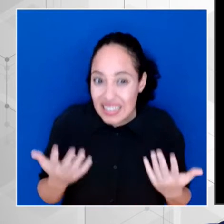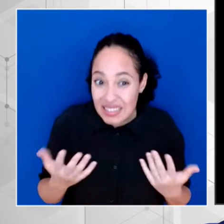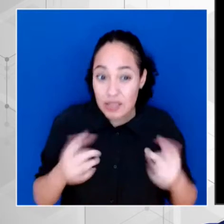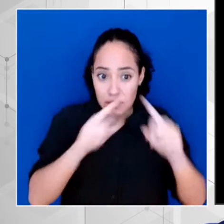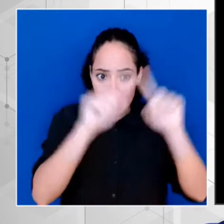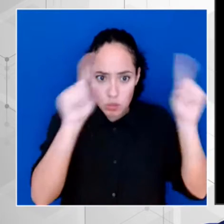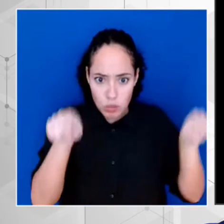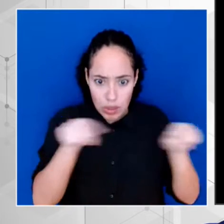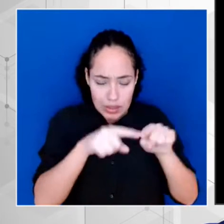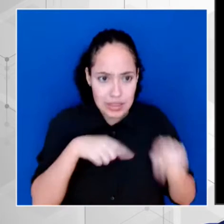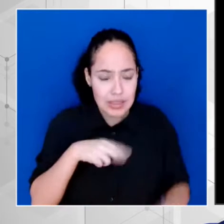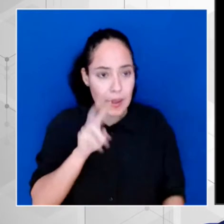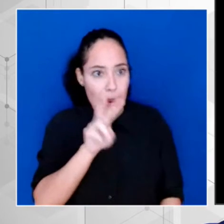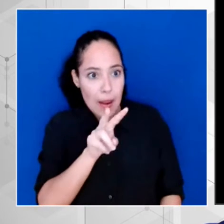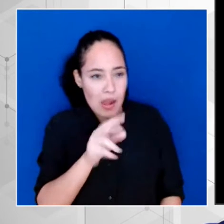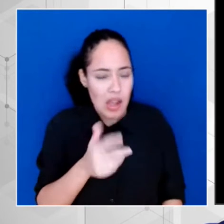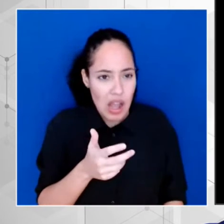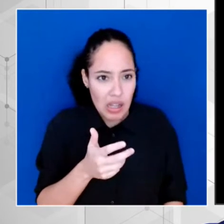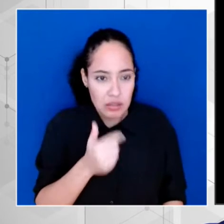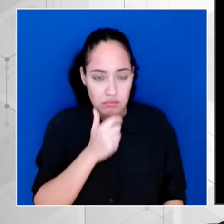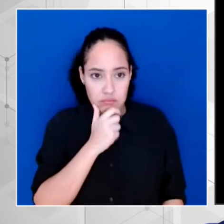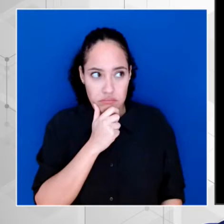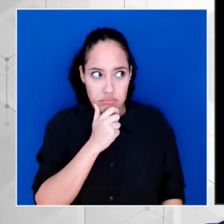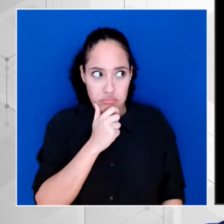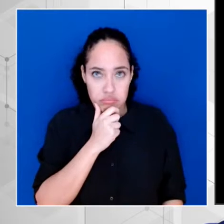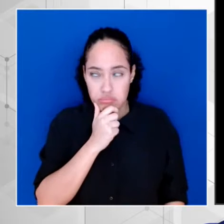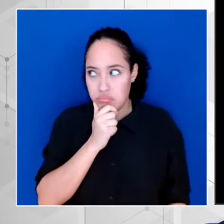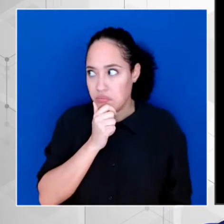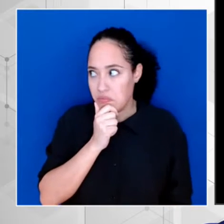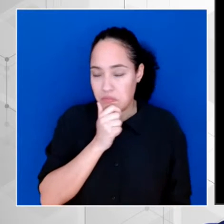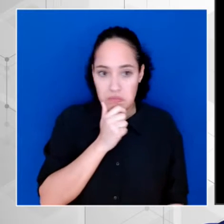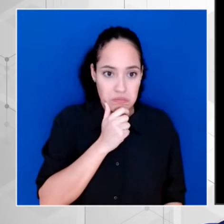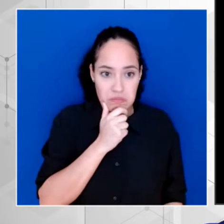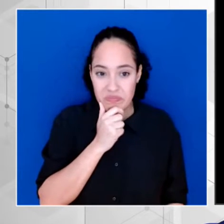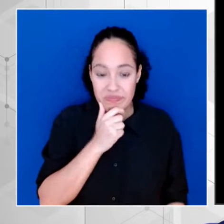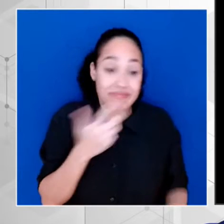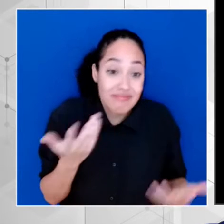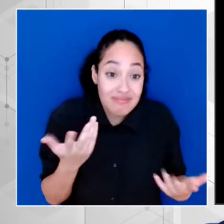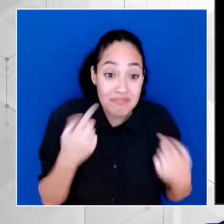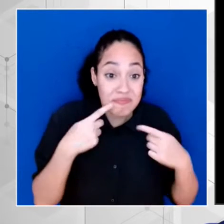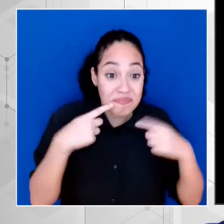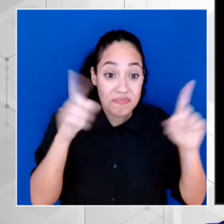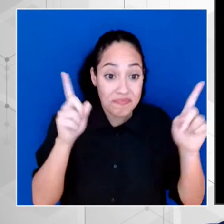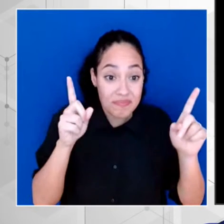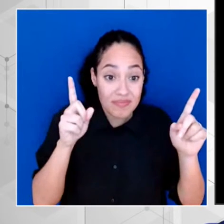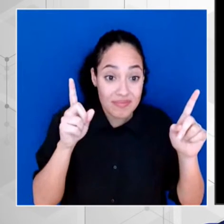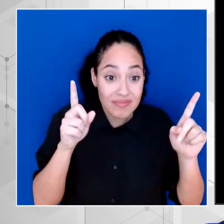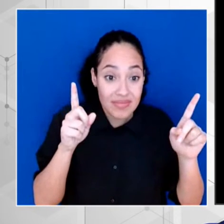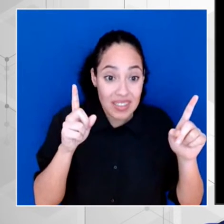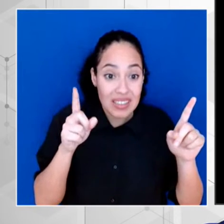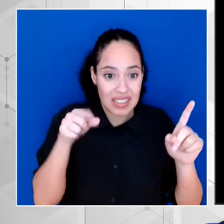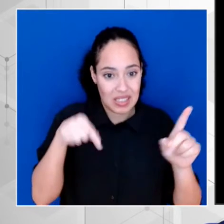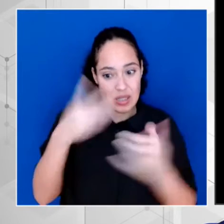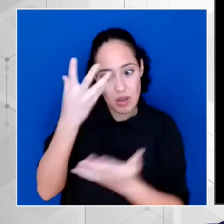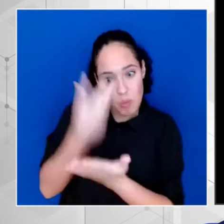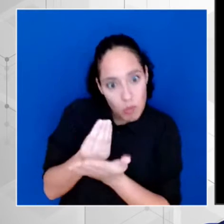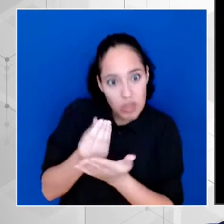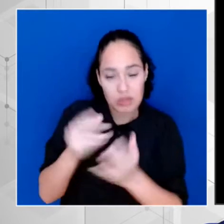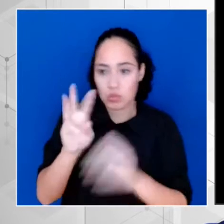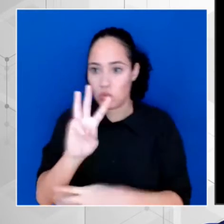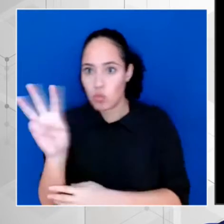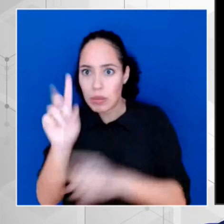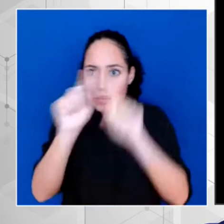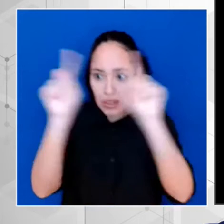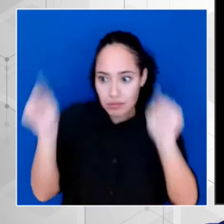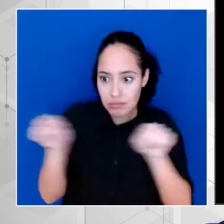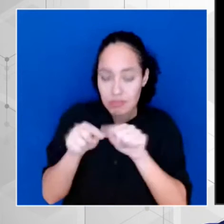So remember that your product is usually a tool that should make users' work easier. So your product's features and